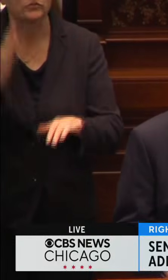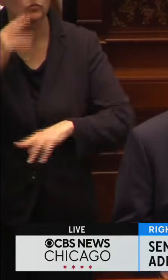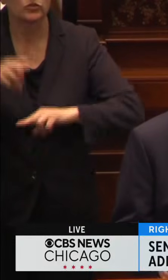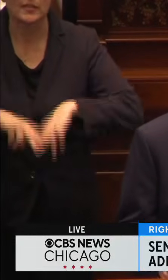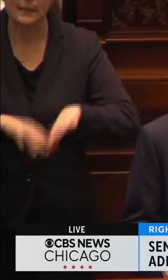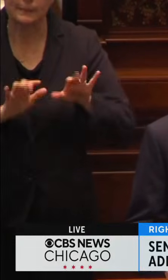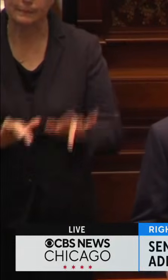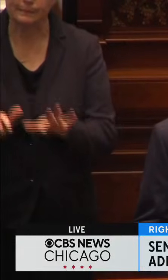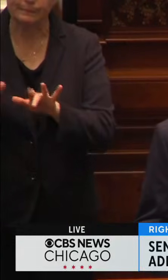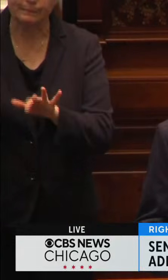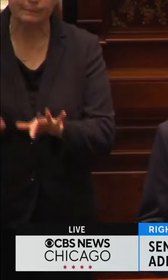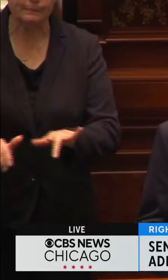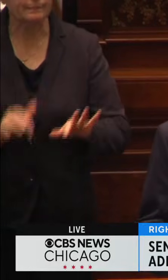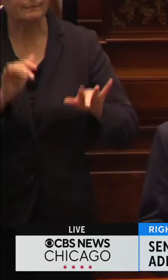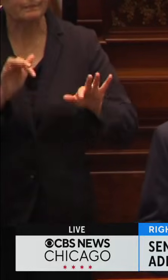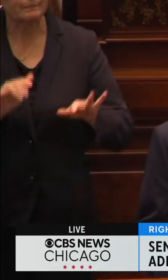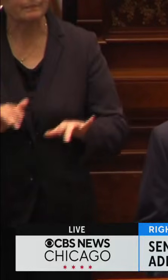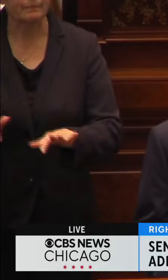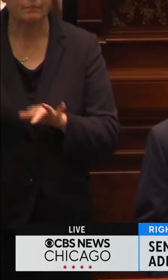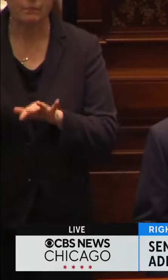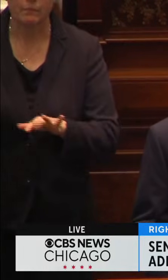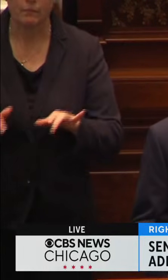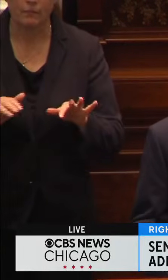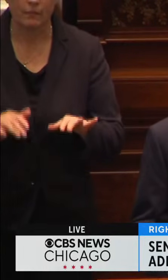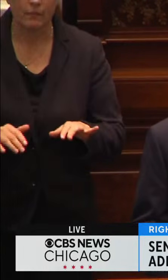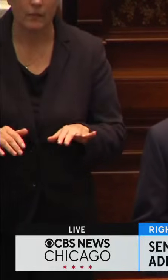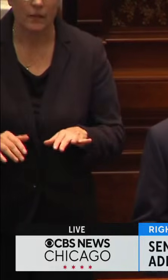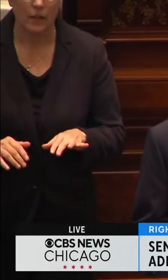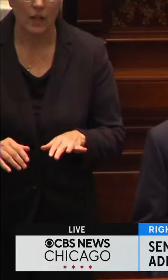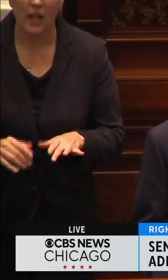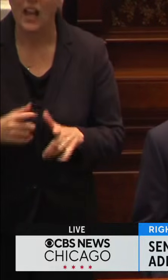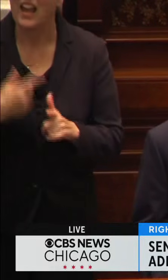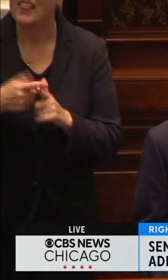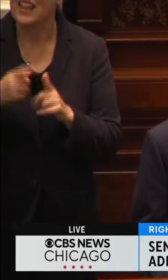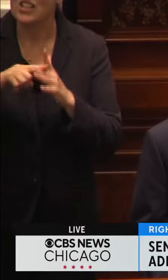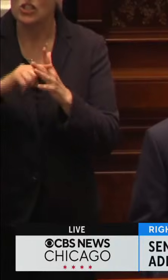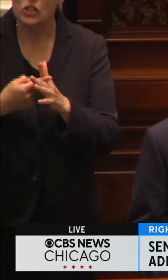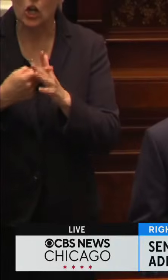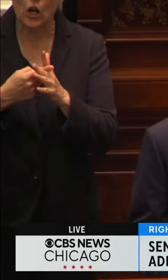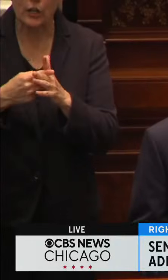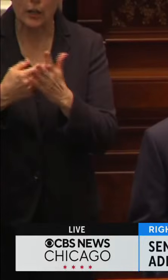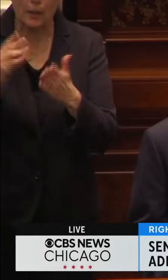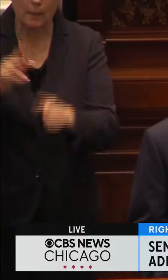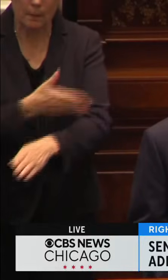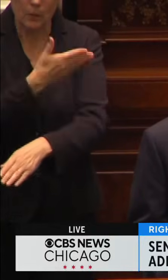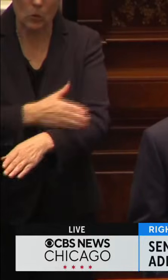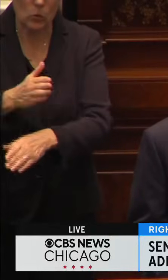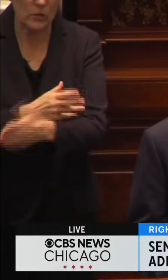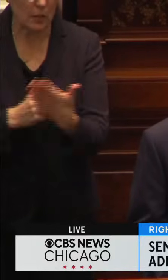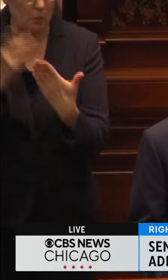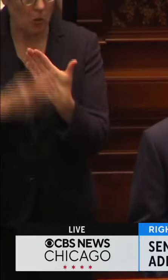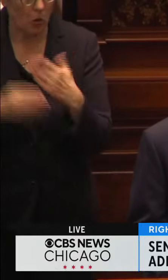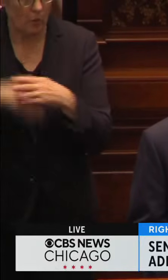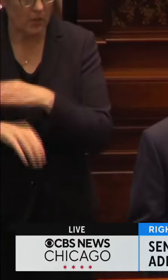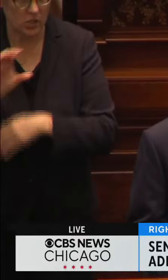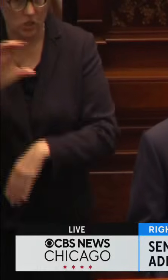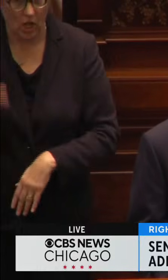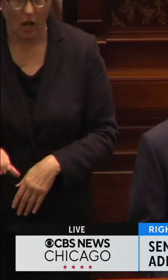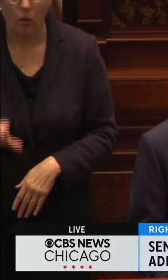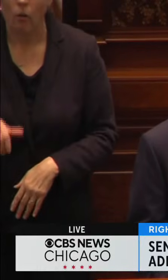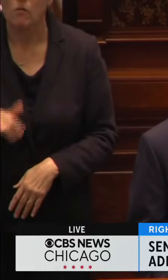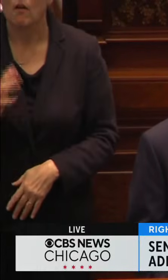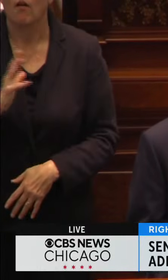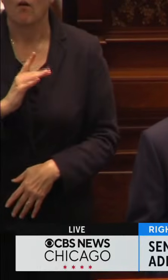Then she became a part of something called the Merit Music Program, Merit Music program in Chicago is